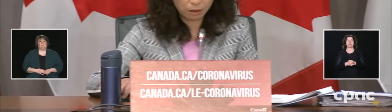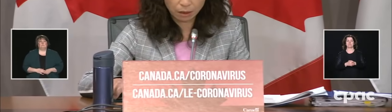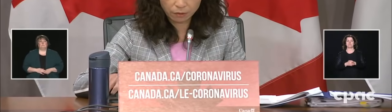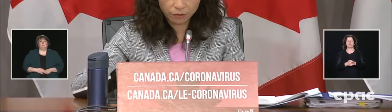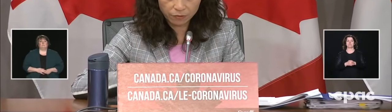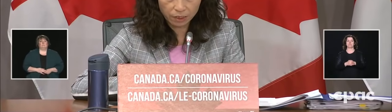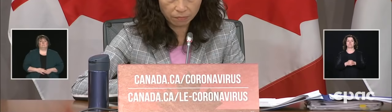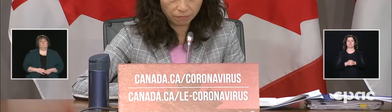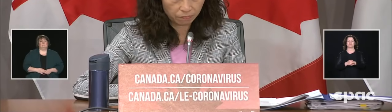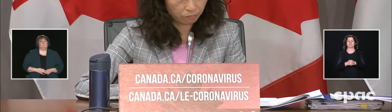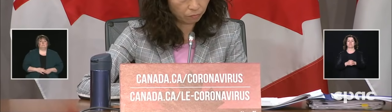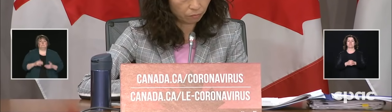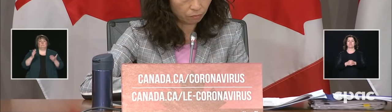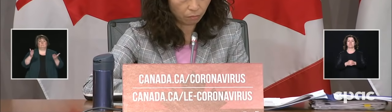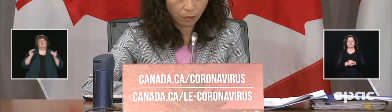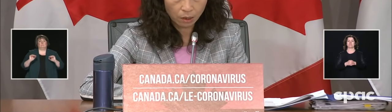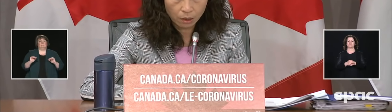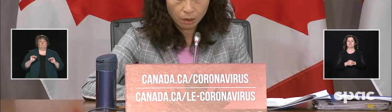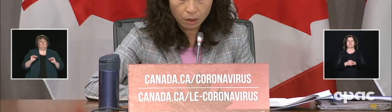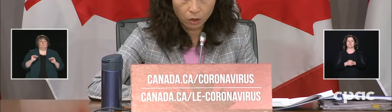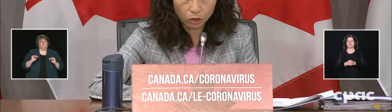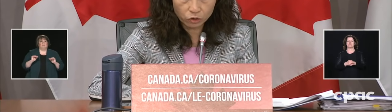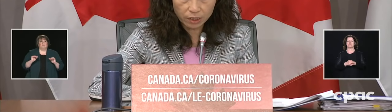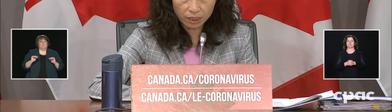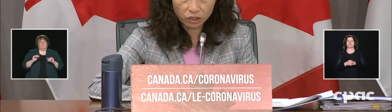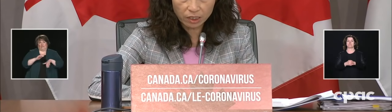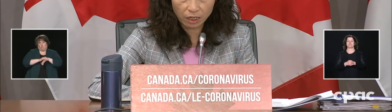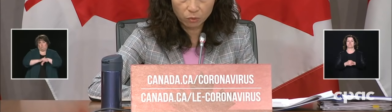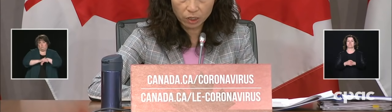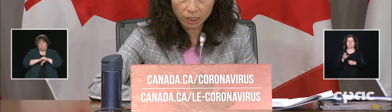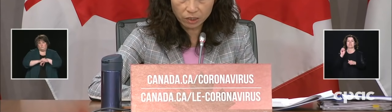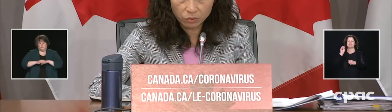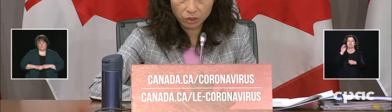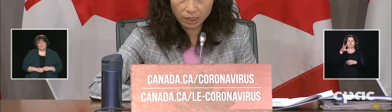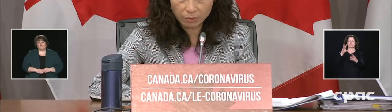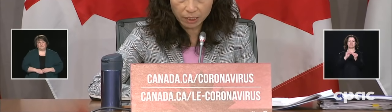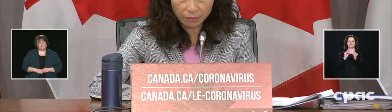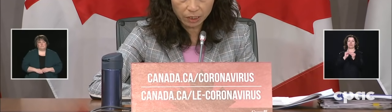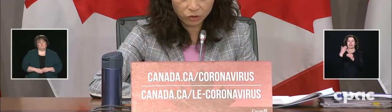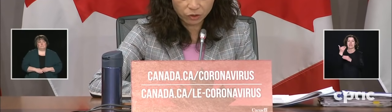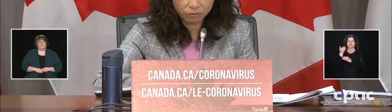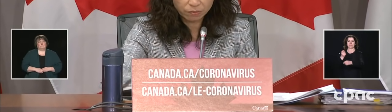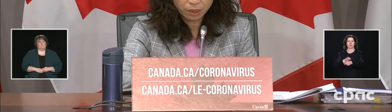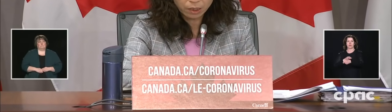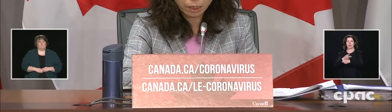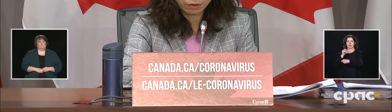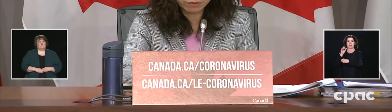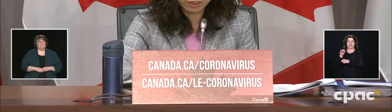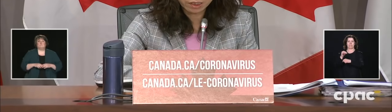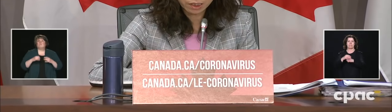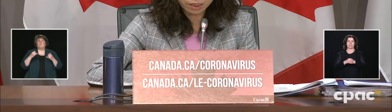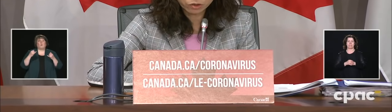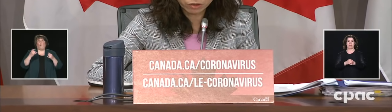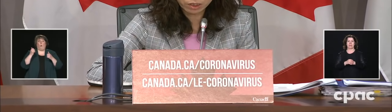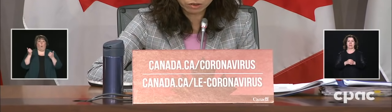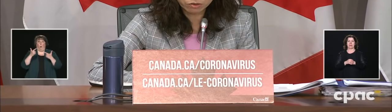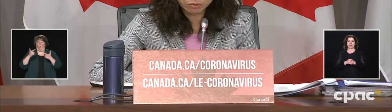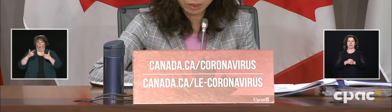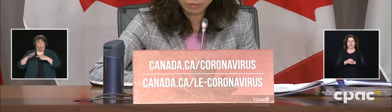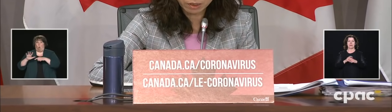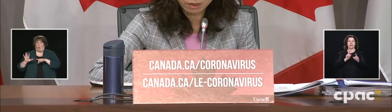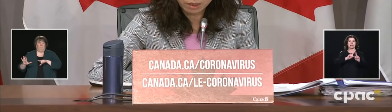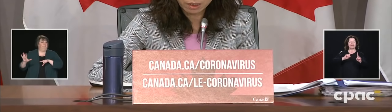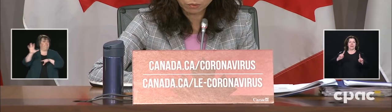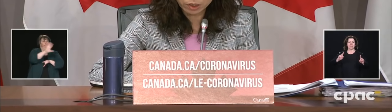Slide 15. All jurisdictions are working towards epidemic control. However, it is critical